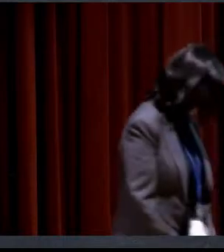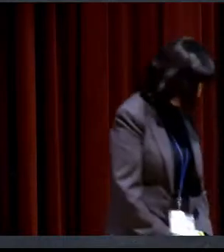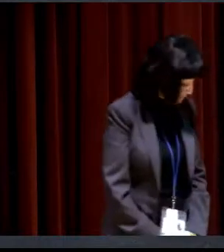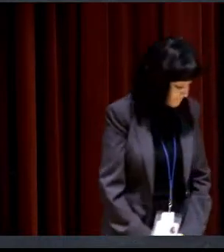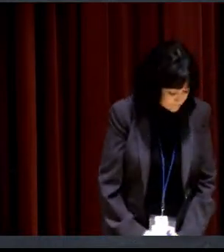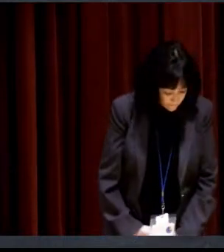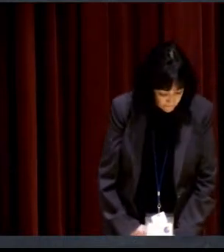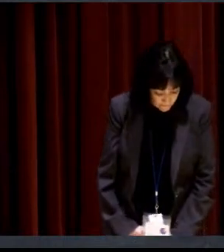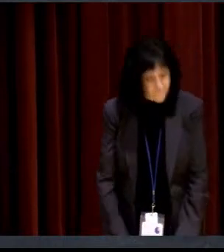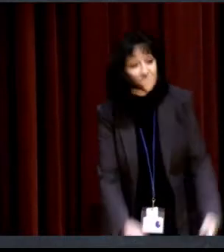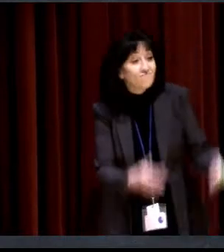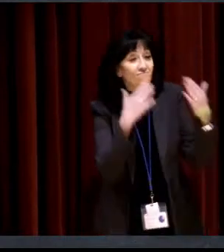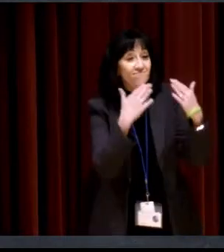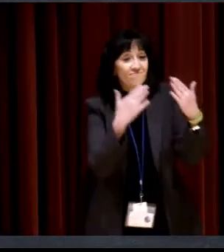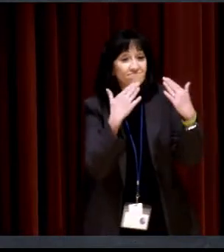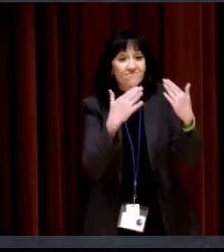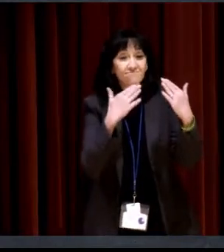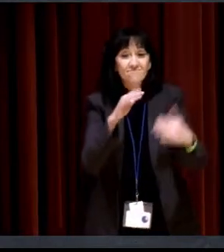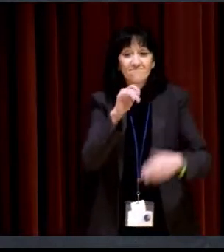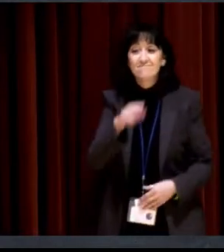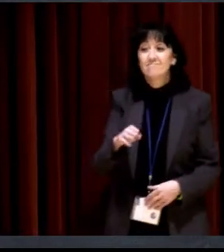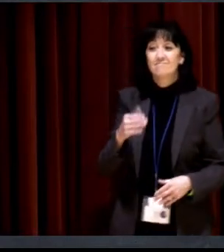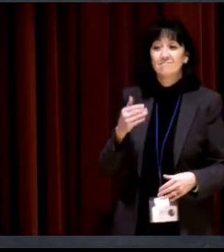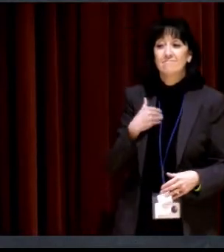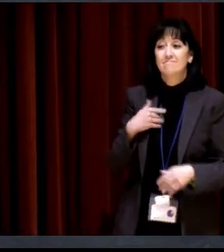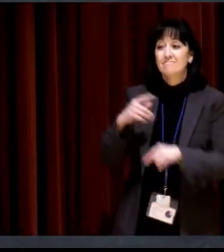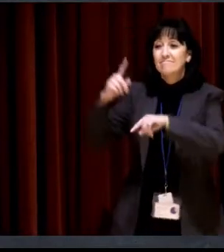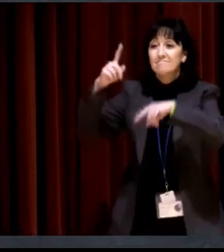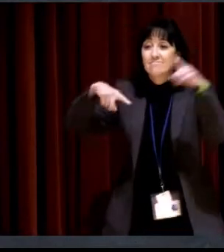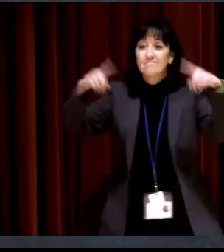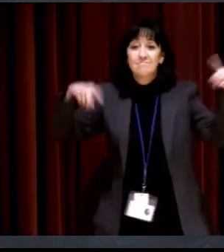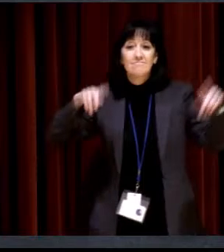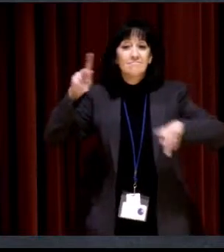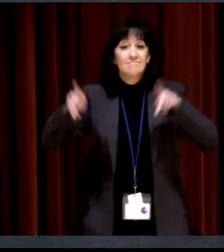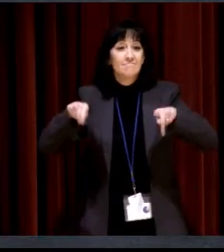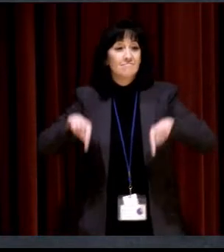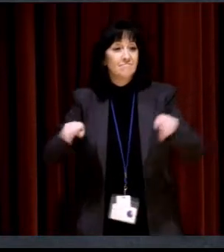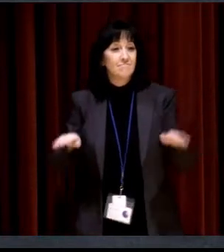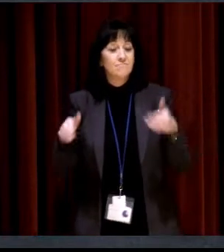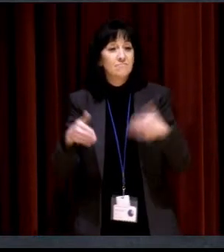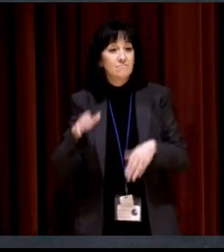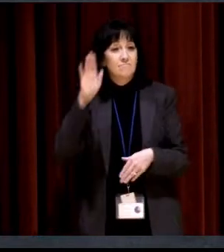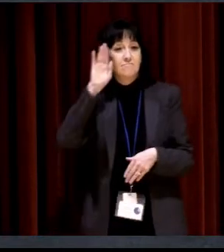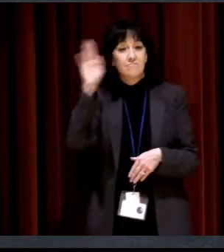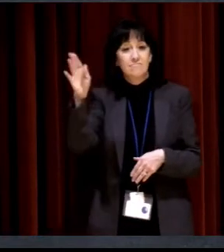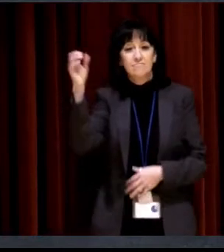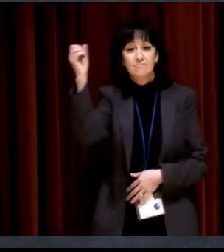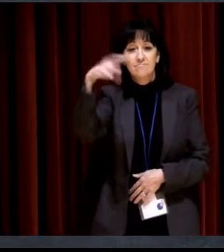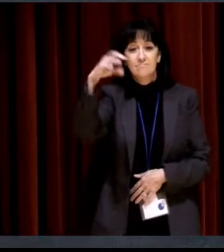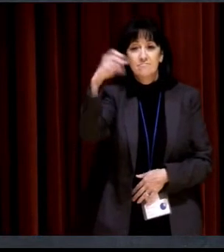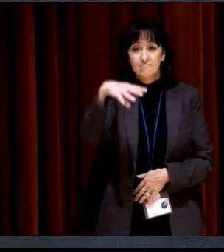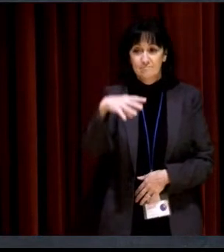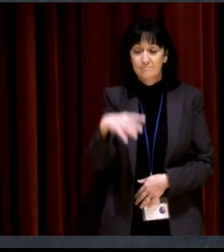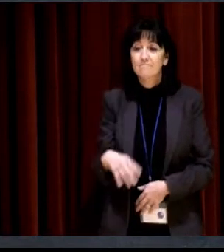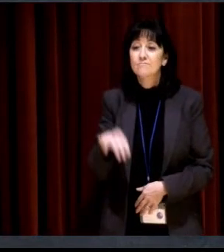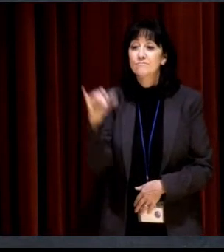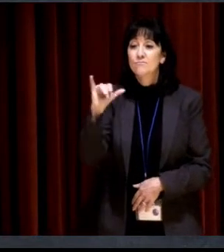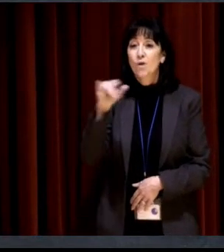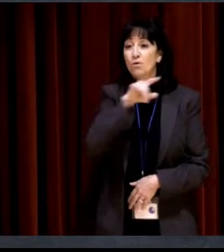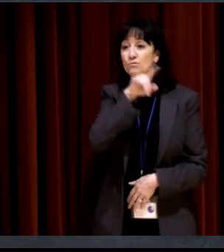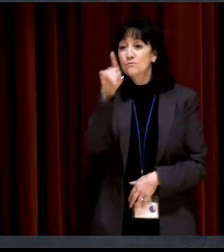room. We'll invite your questions, your comments, whatever, and we'll get right to you. We got people